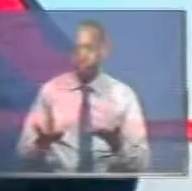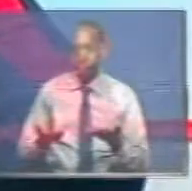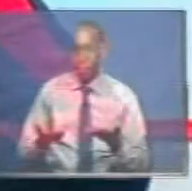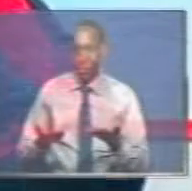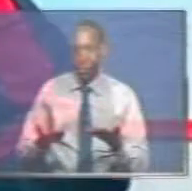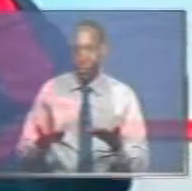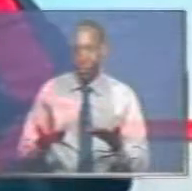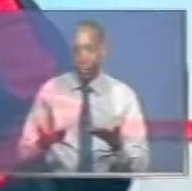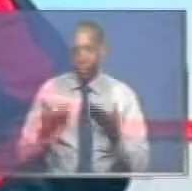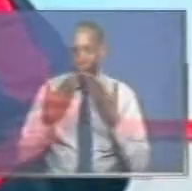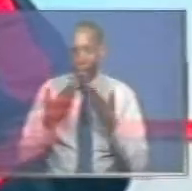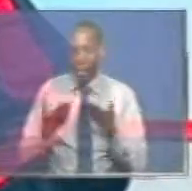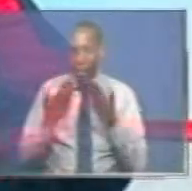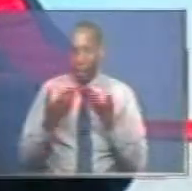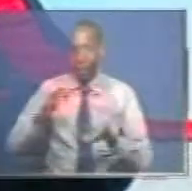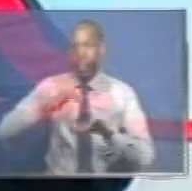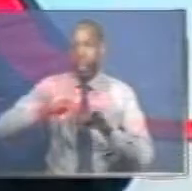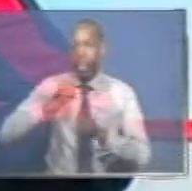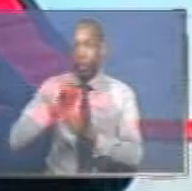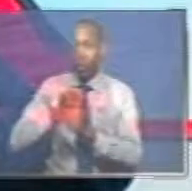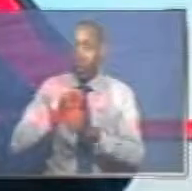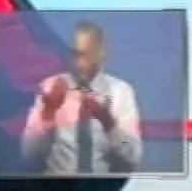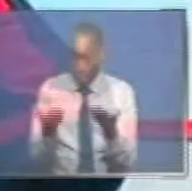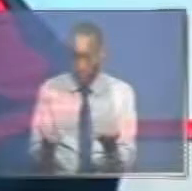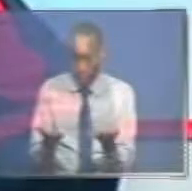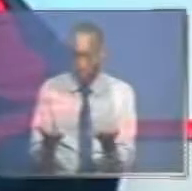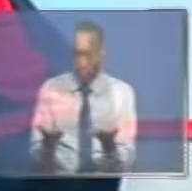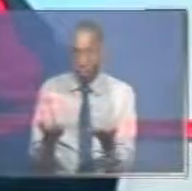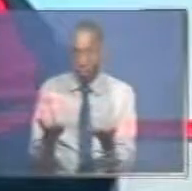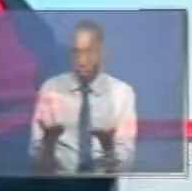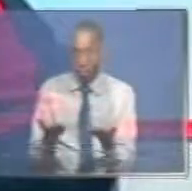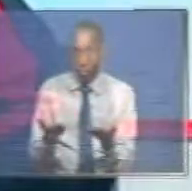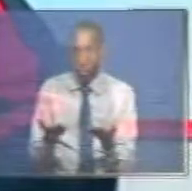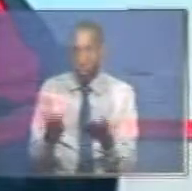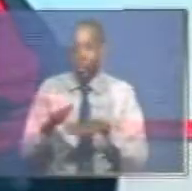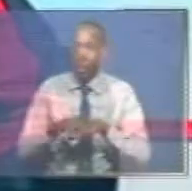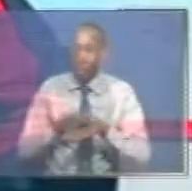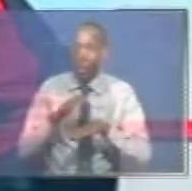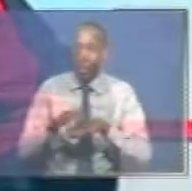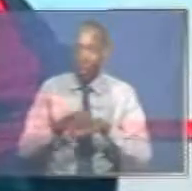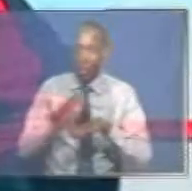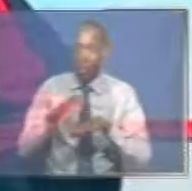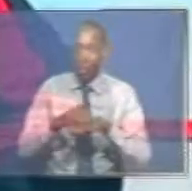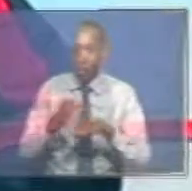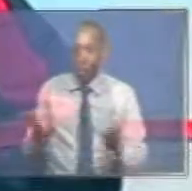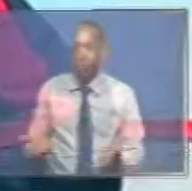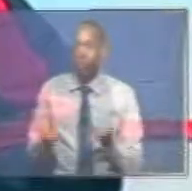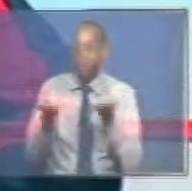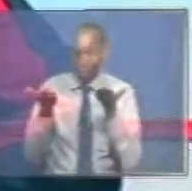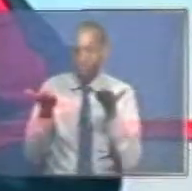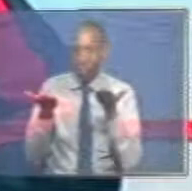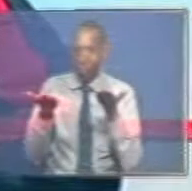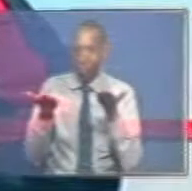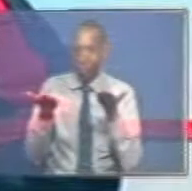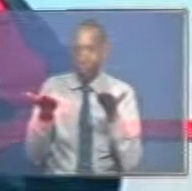the work that the federation is doing mm-hmm. as at now. Okay. We are slowly we are getting there. Mm-hmm. You